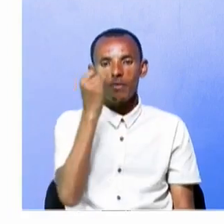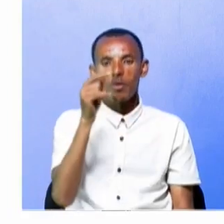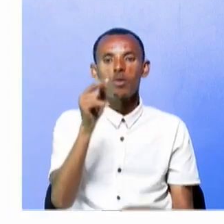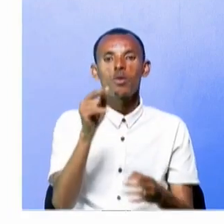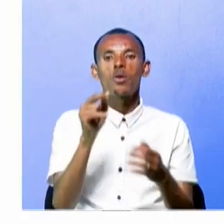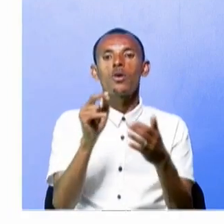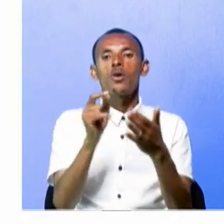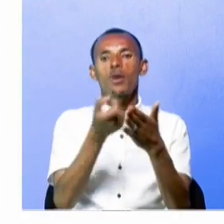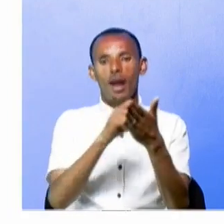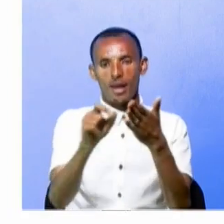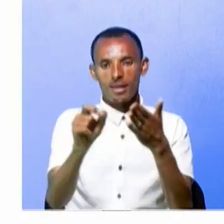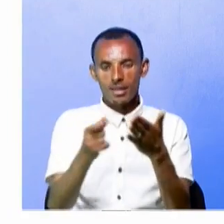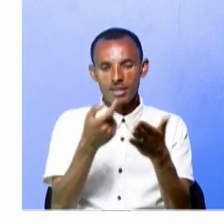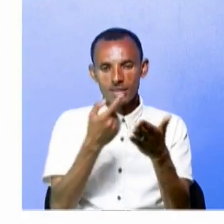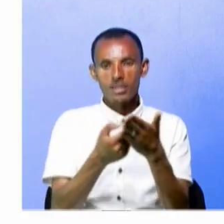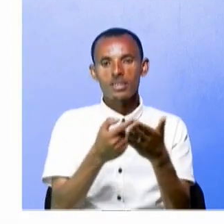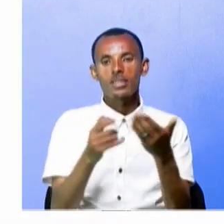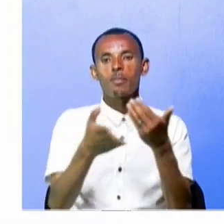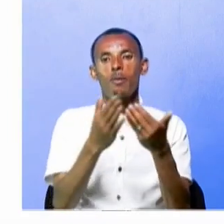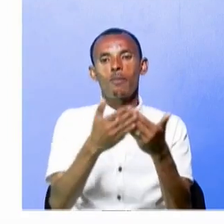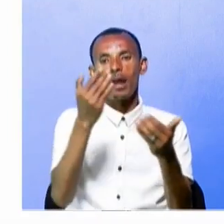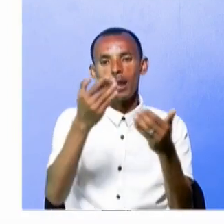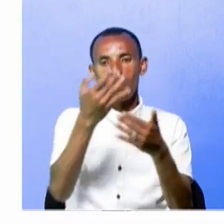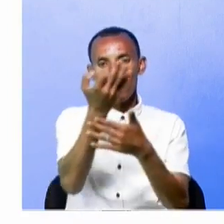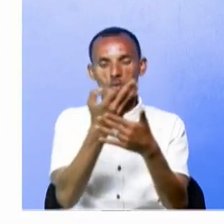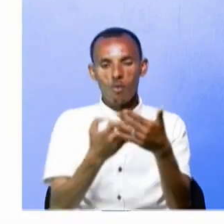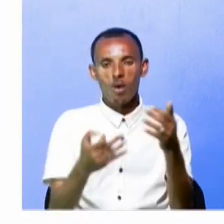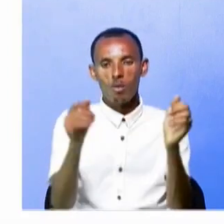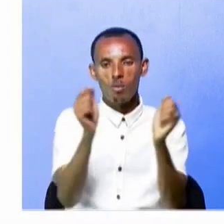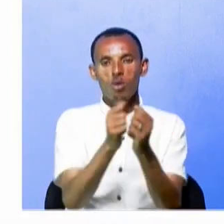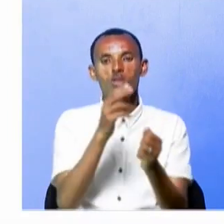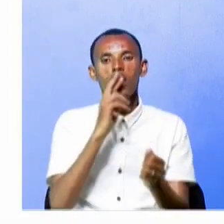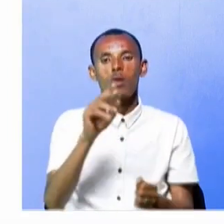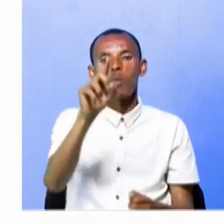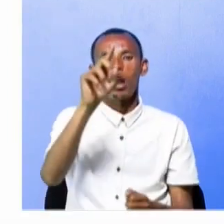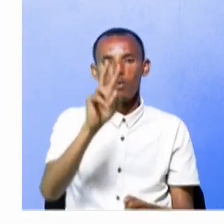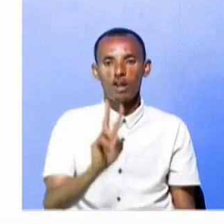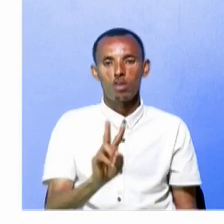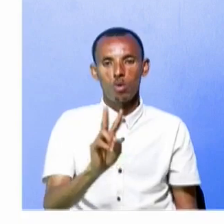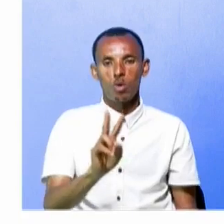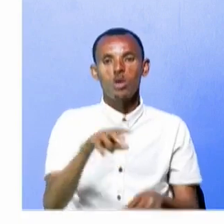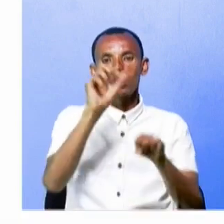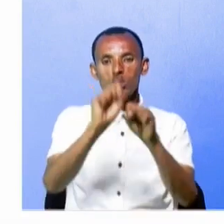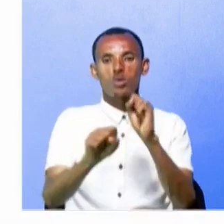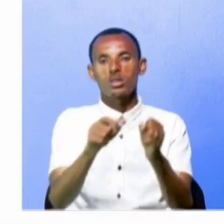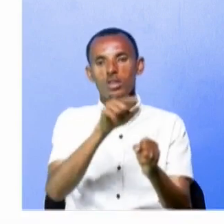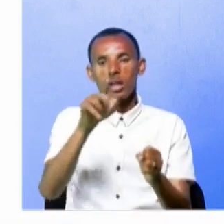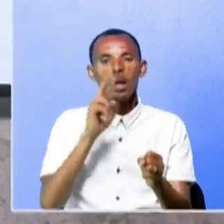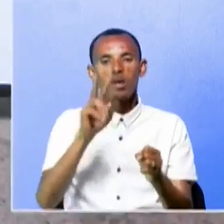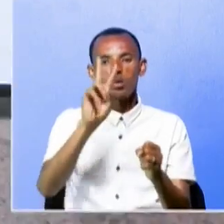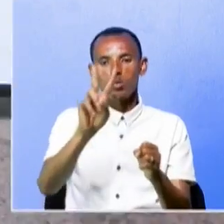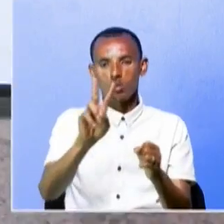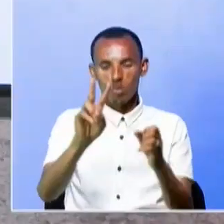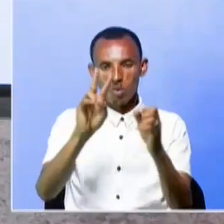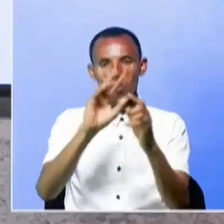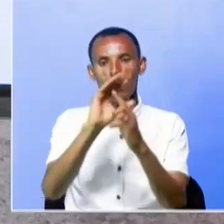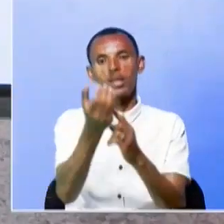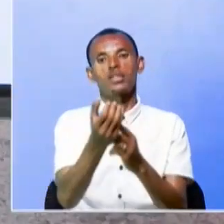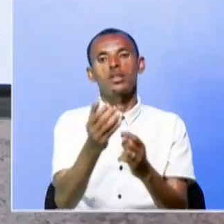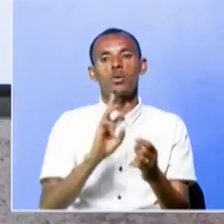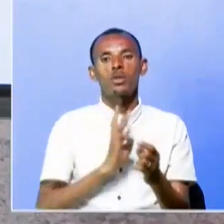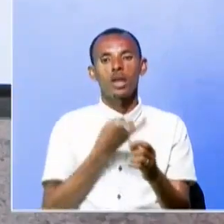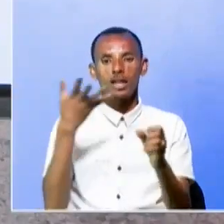these numbers in their simplified form, both of them are 1 over 2. So there are two conditions which